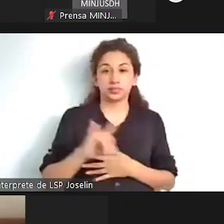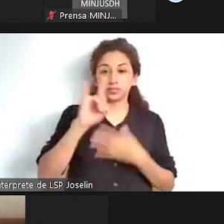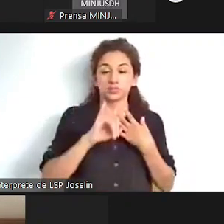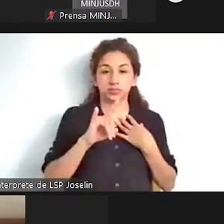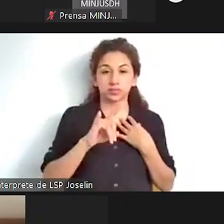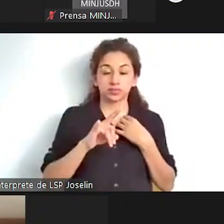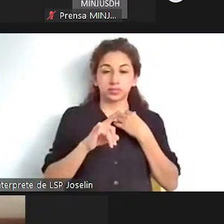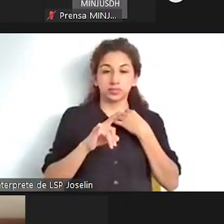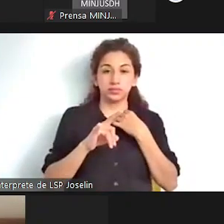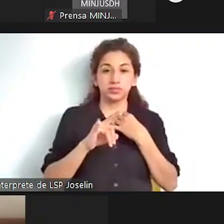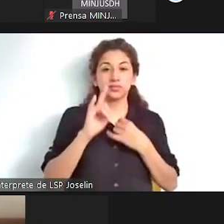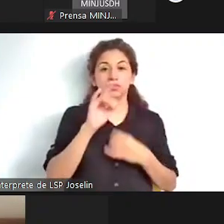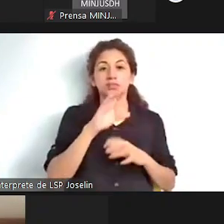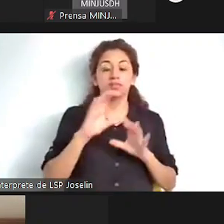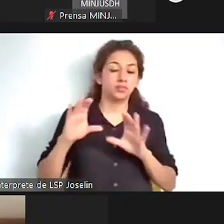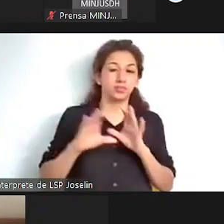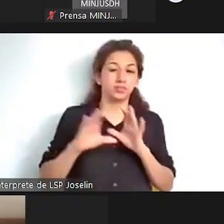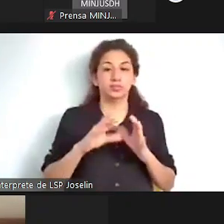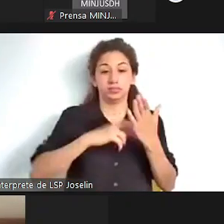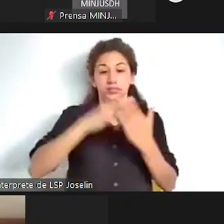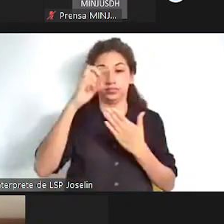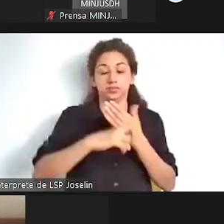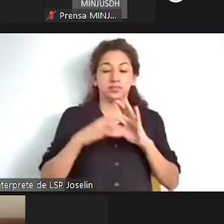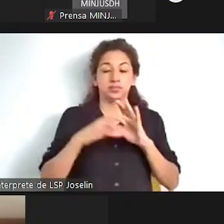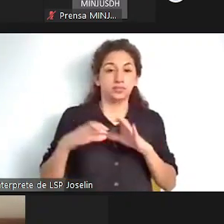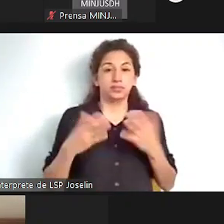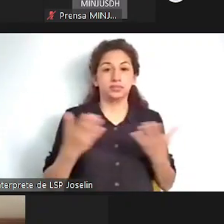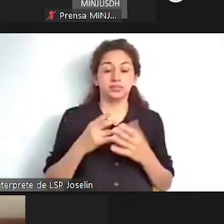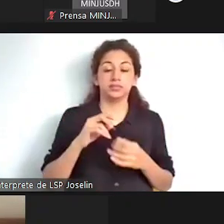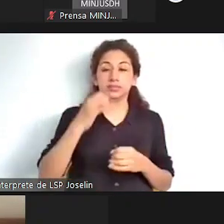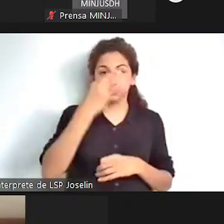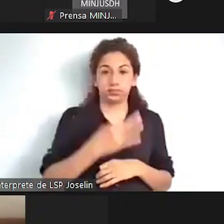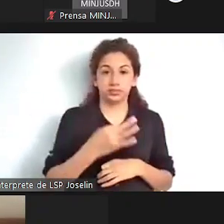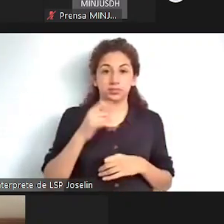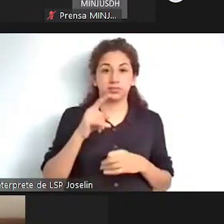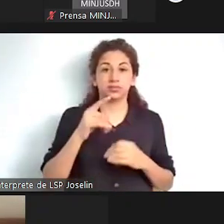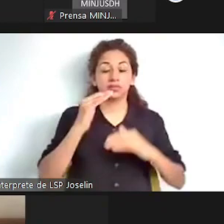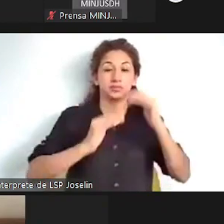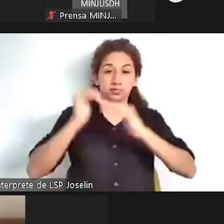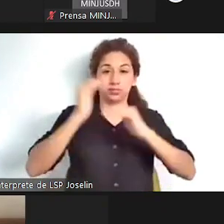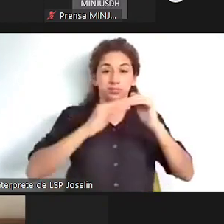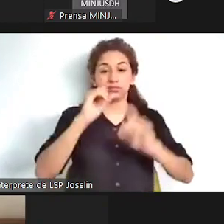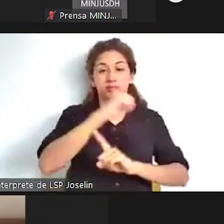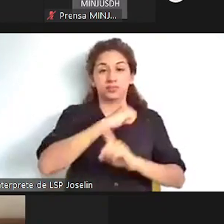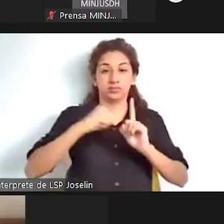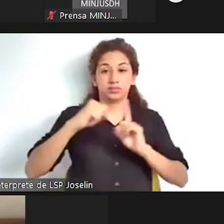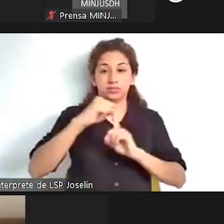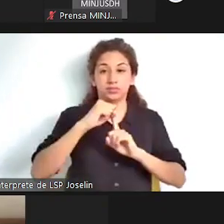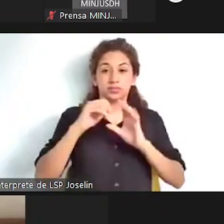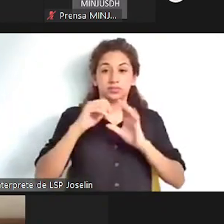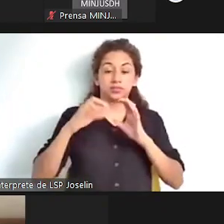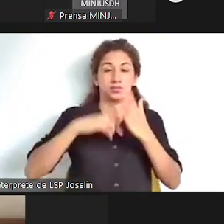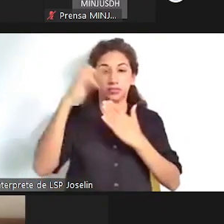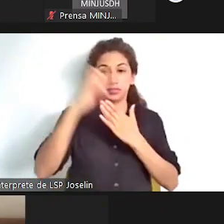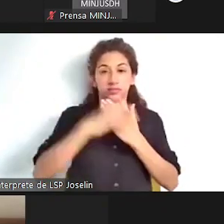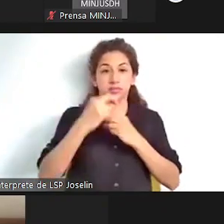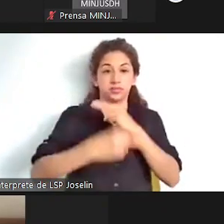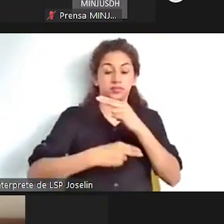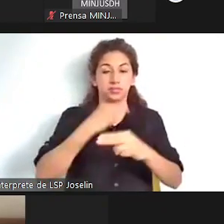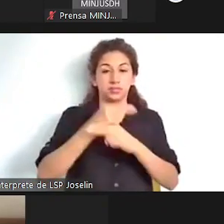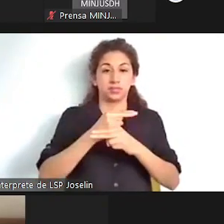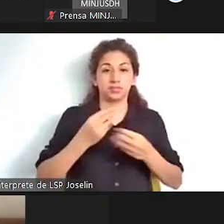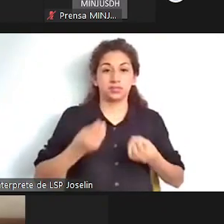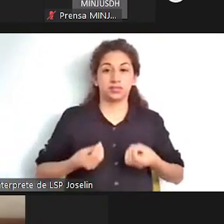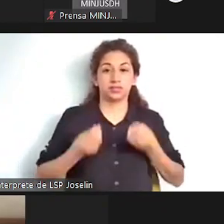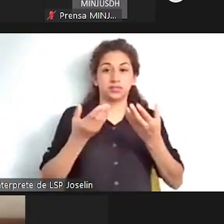that the social dialogue structures of the national action plan do provide a forum for